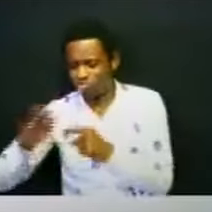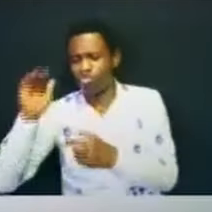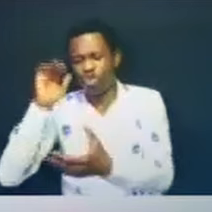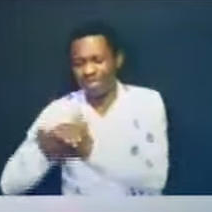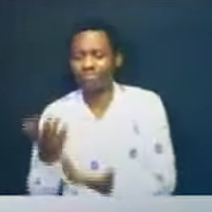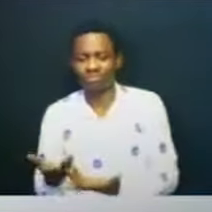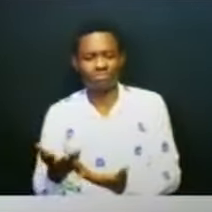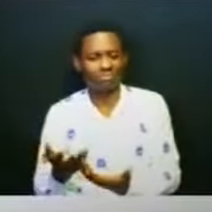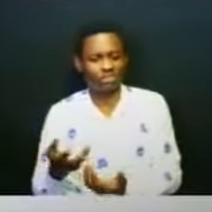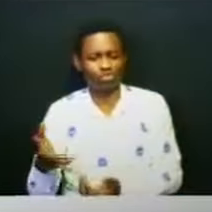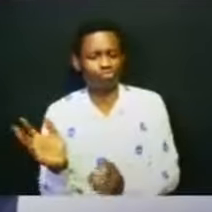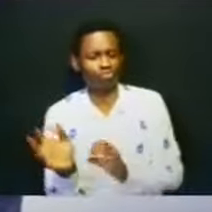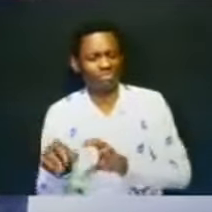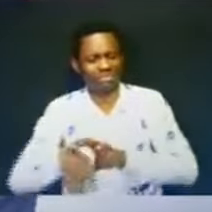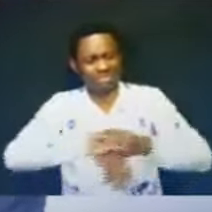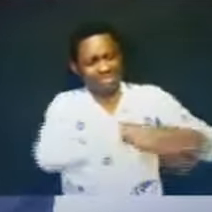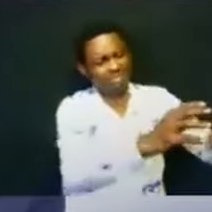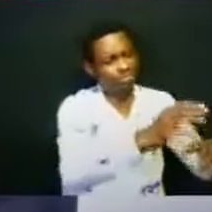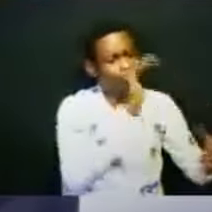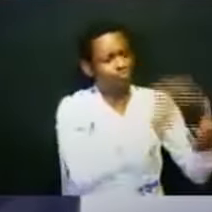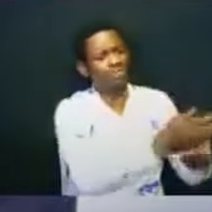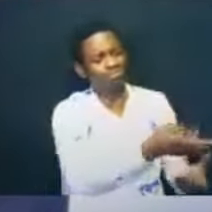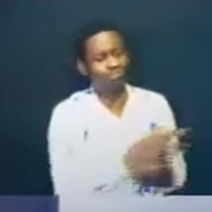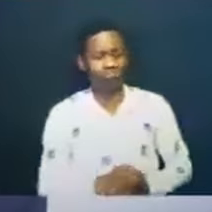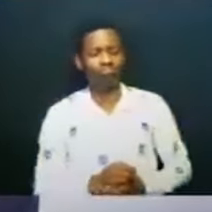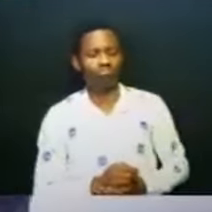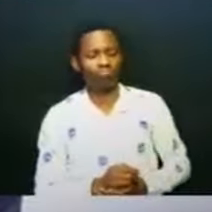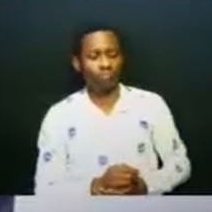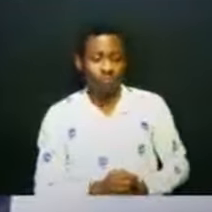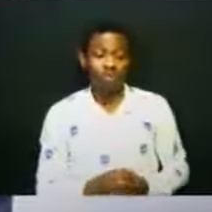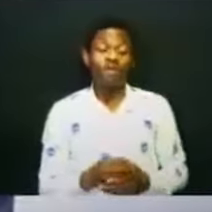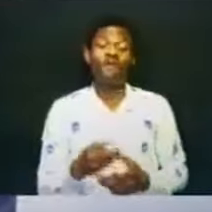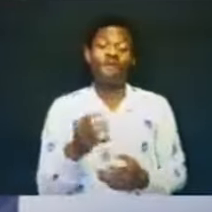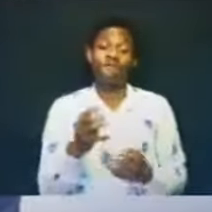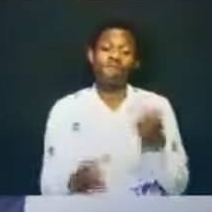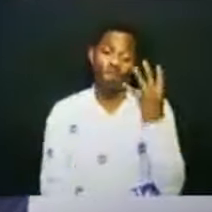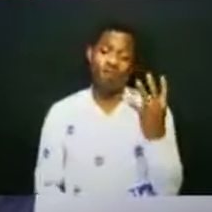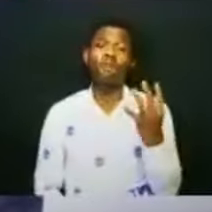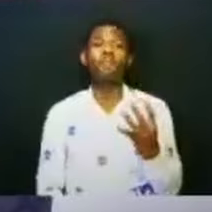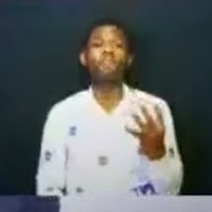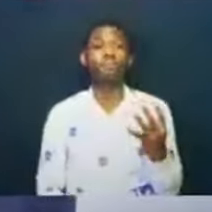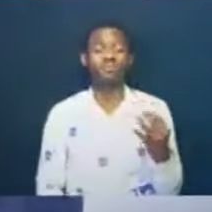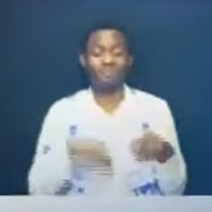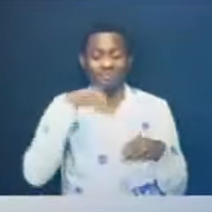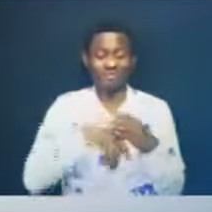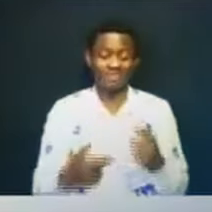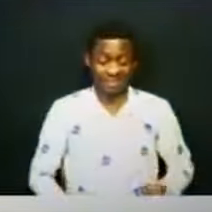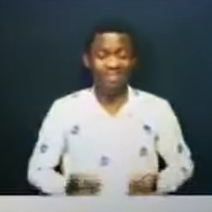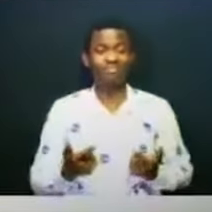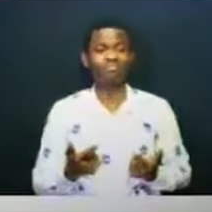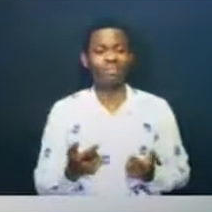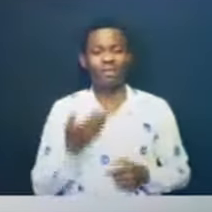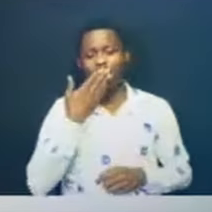can create some bitterness. Number 4. In this life, bad